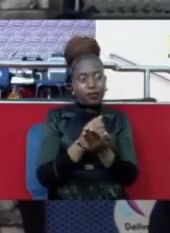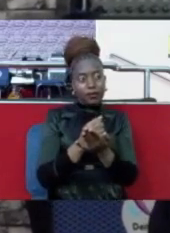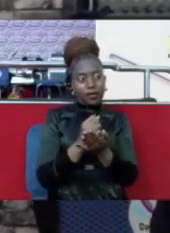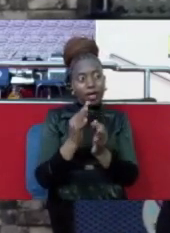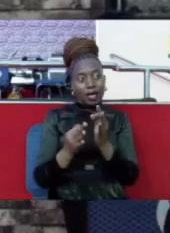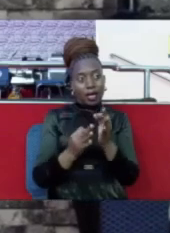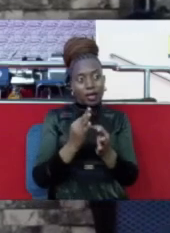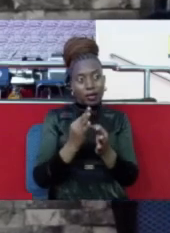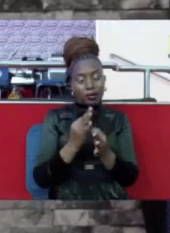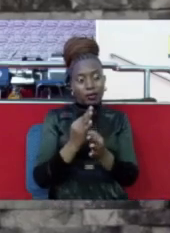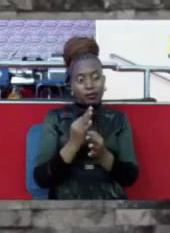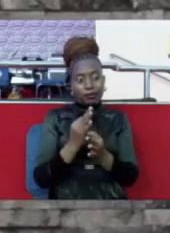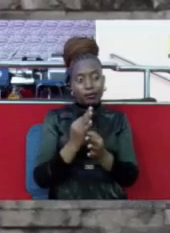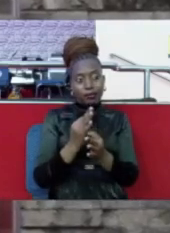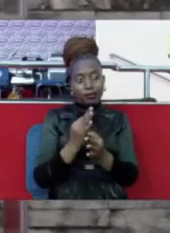God will.